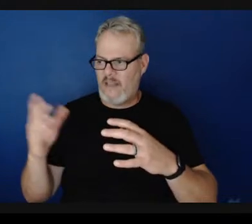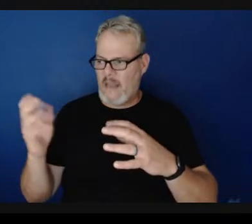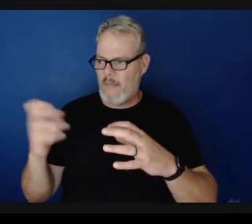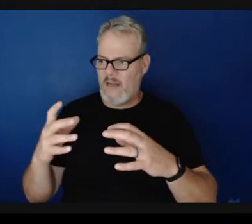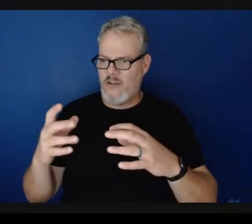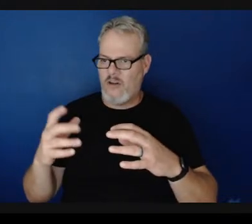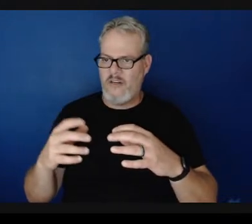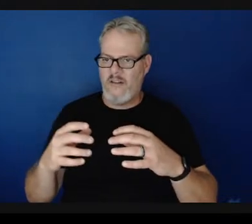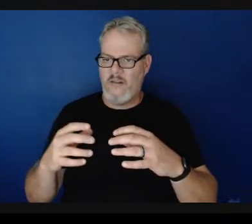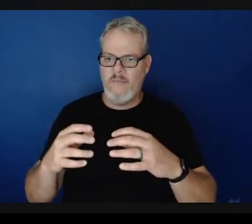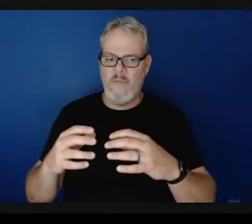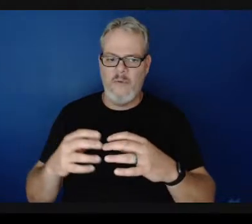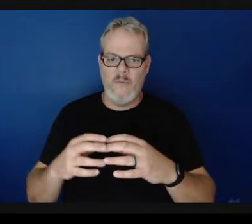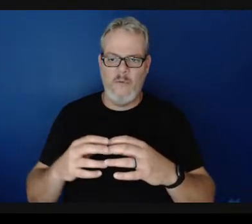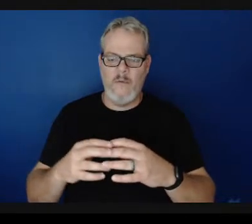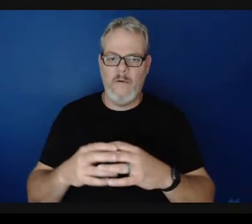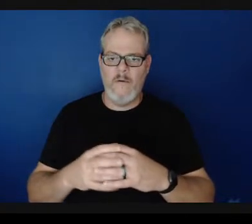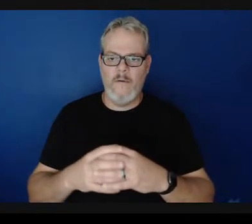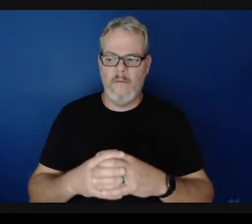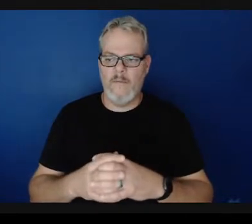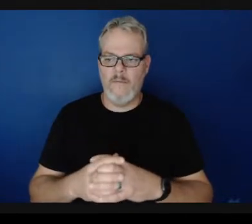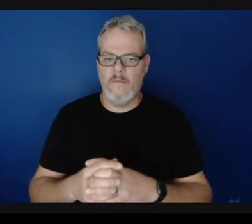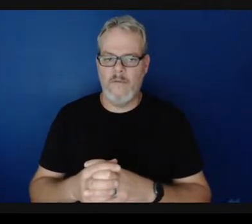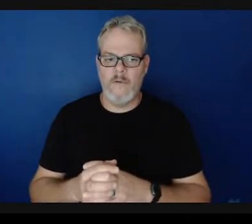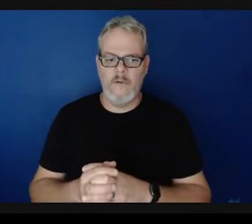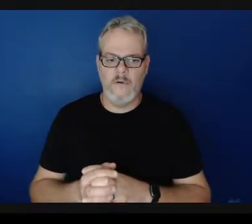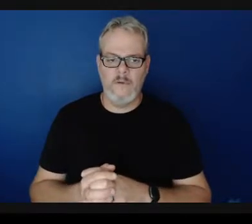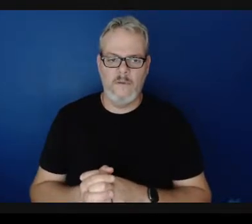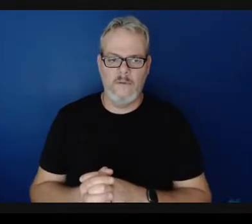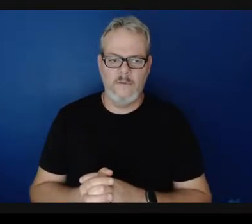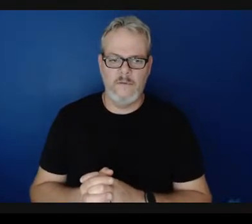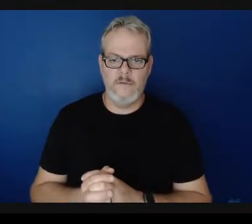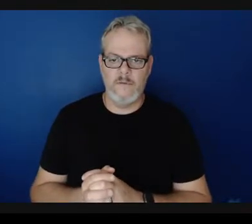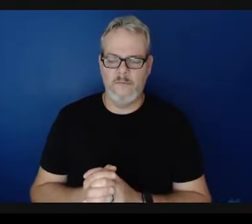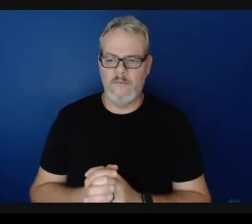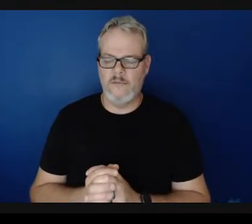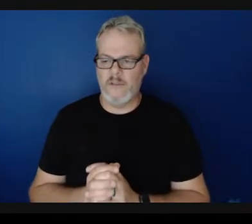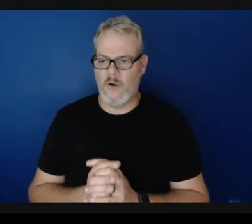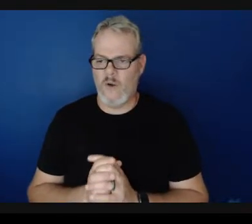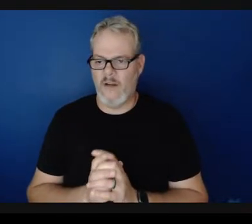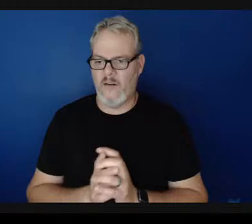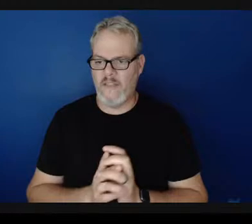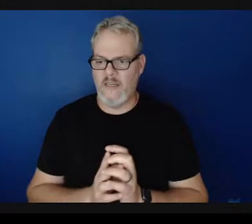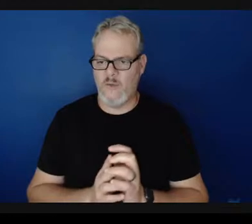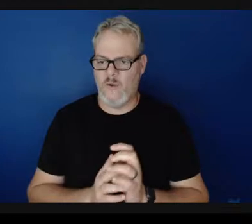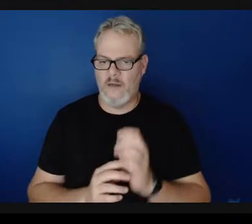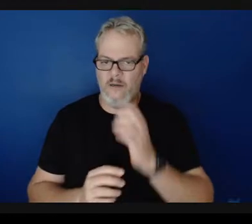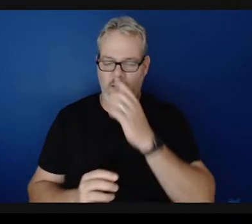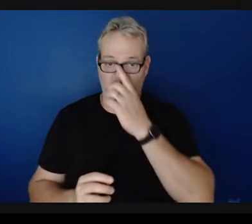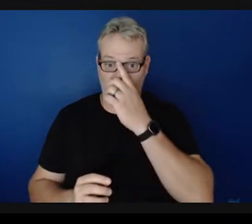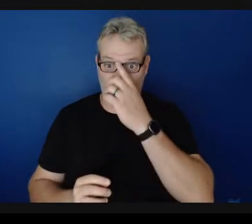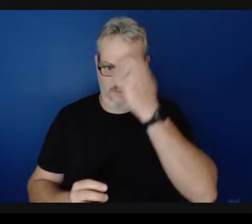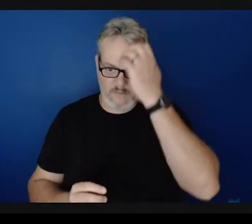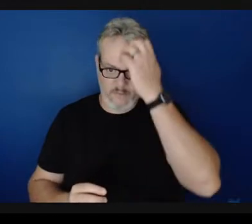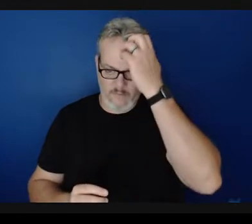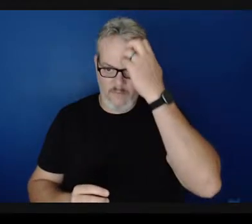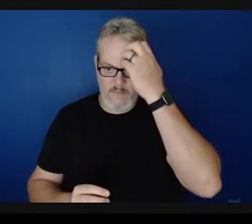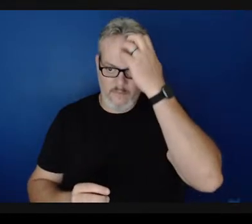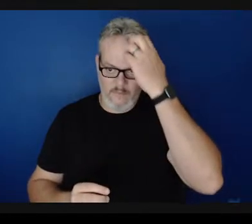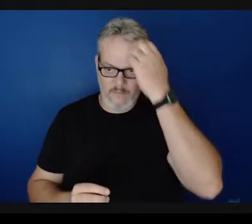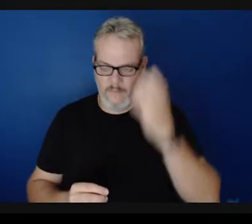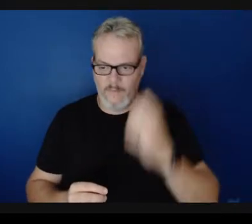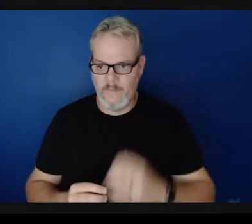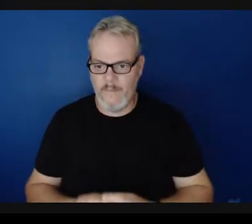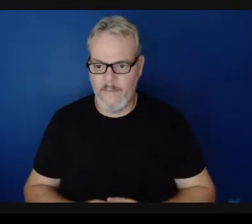Yeah, thank you. We'll wait further information, Yvonne. Appreciate that. Yeah. All right. And with that, I think